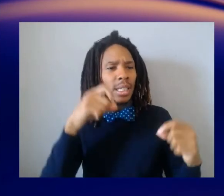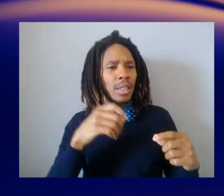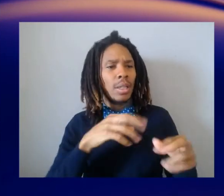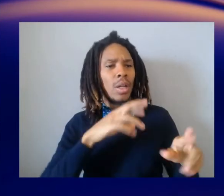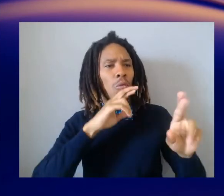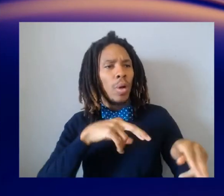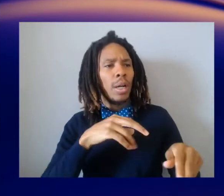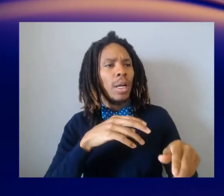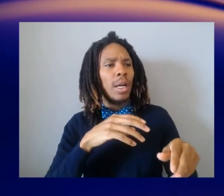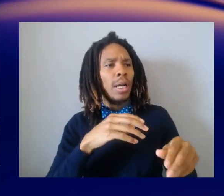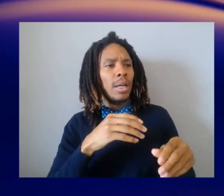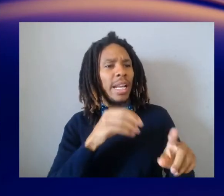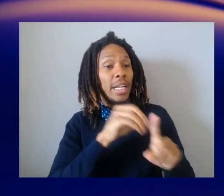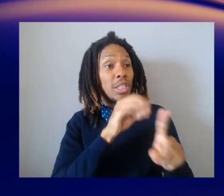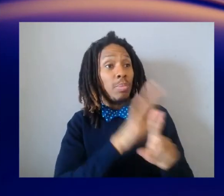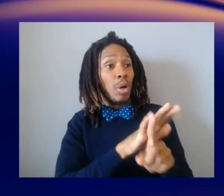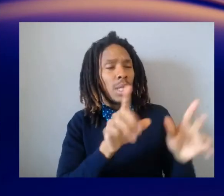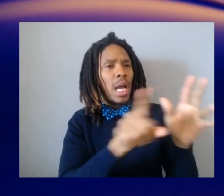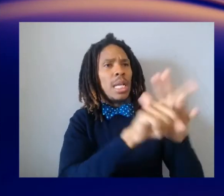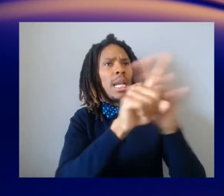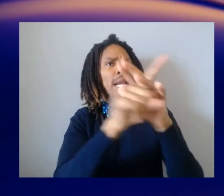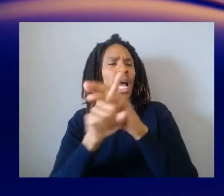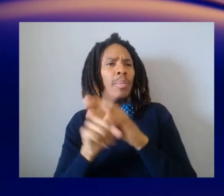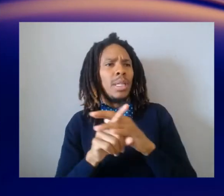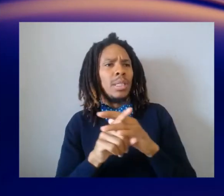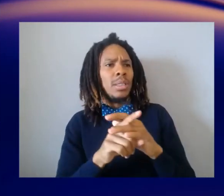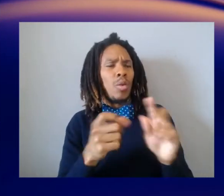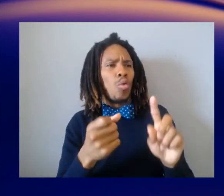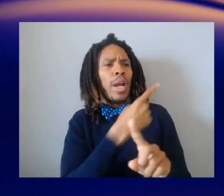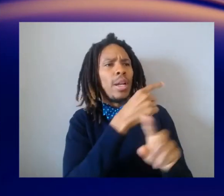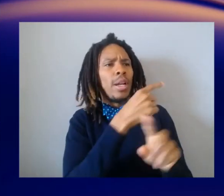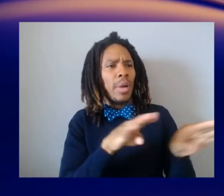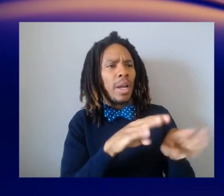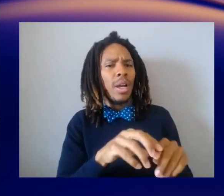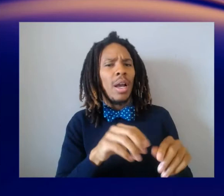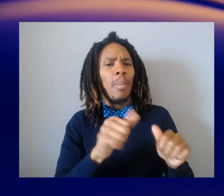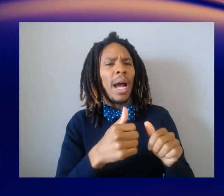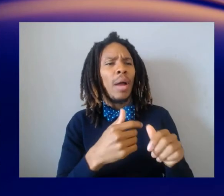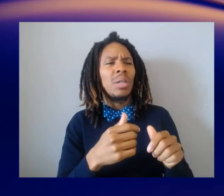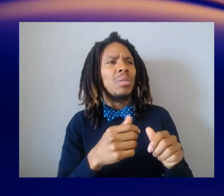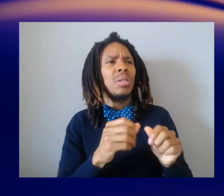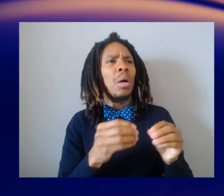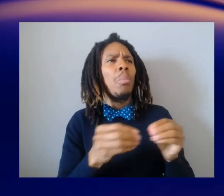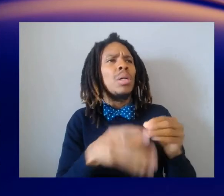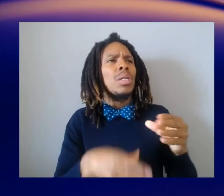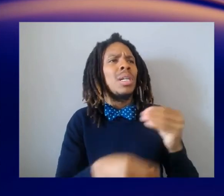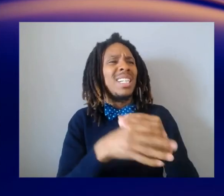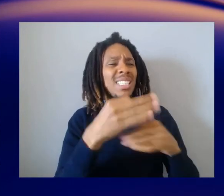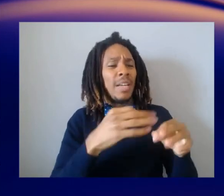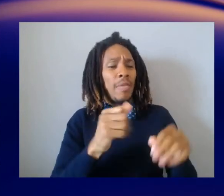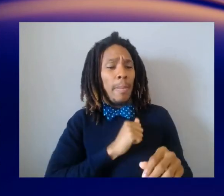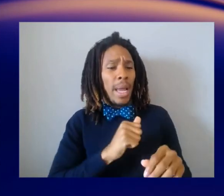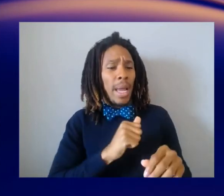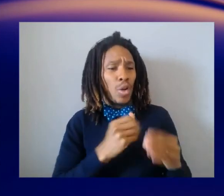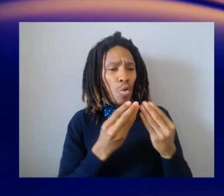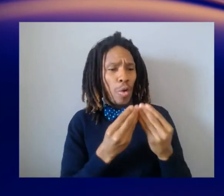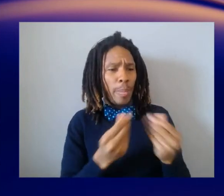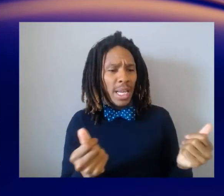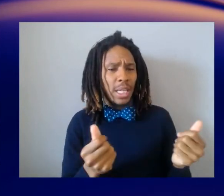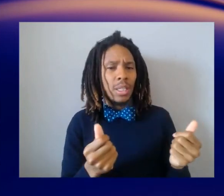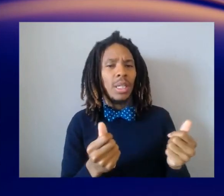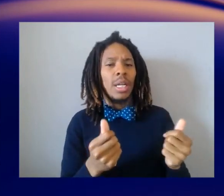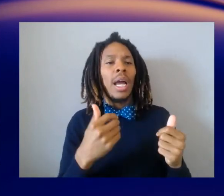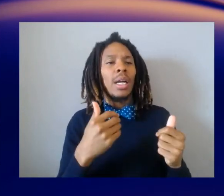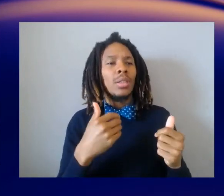anomalous behavior. But then another part of it is, how do we take that one step further? Instead of manual remediation, start bringing in